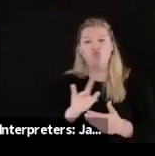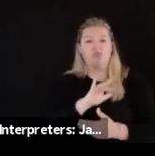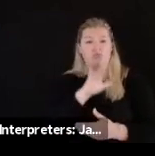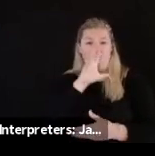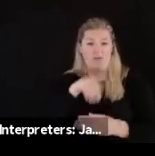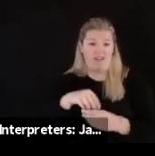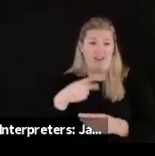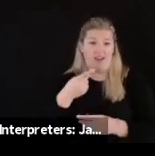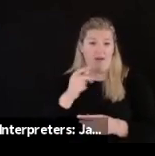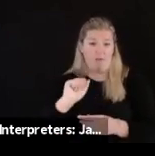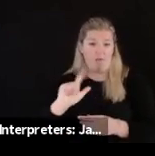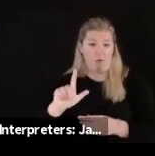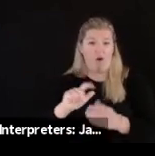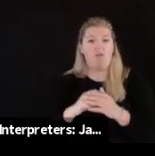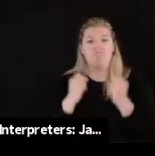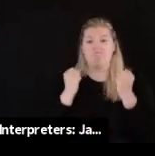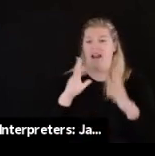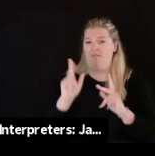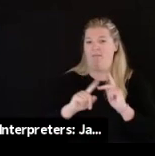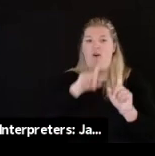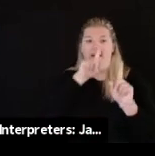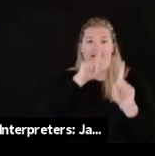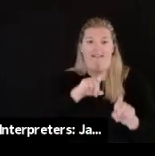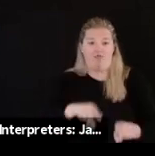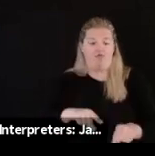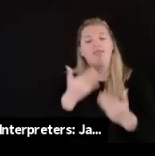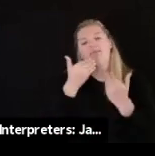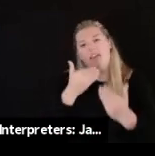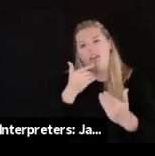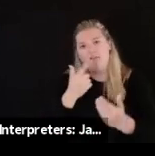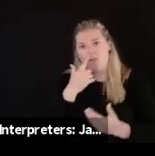got lots of answers coming through. Thank you again for engaging.